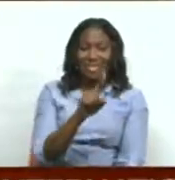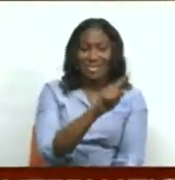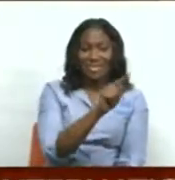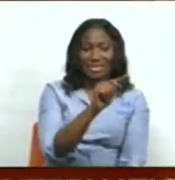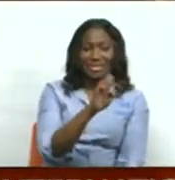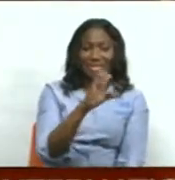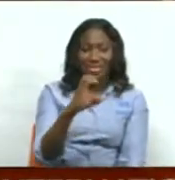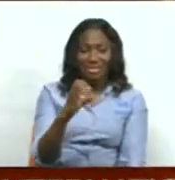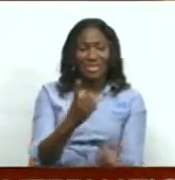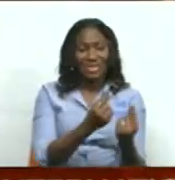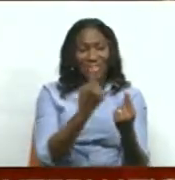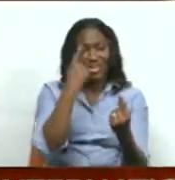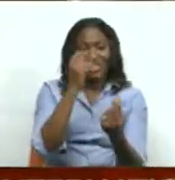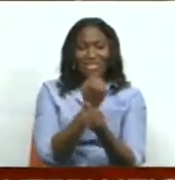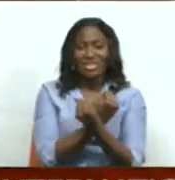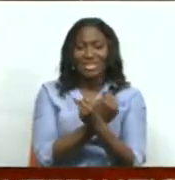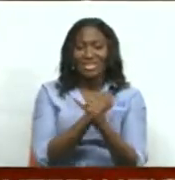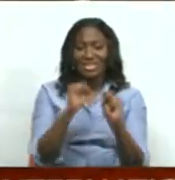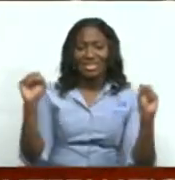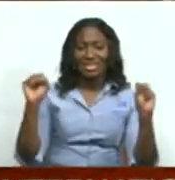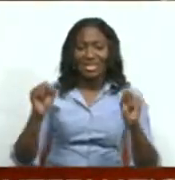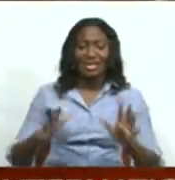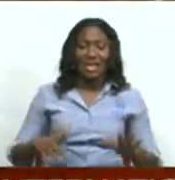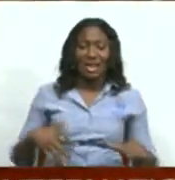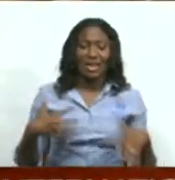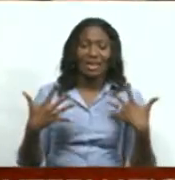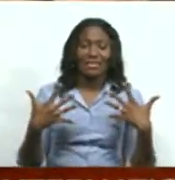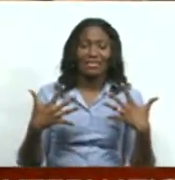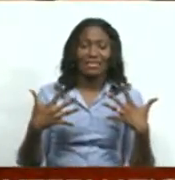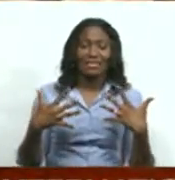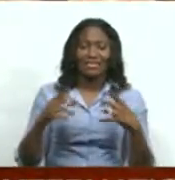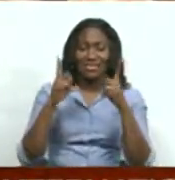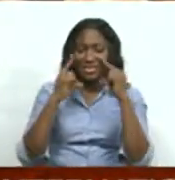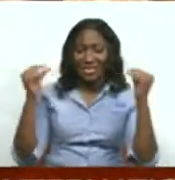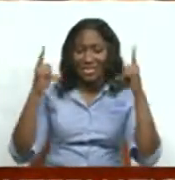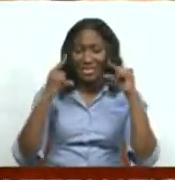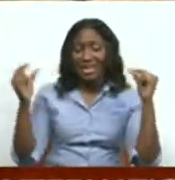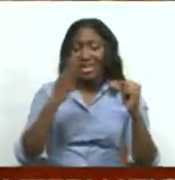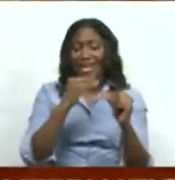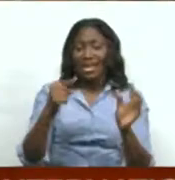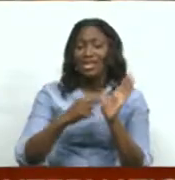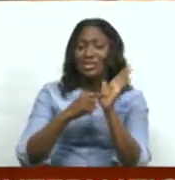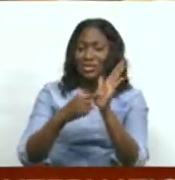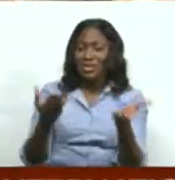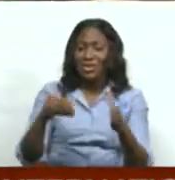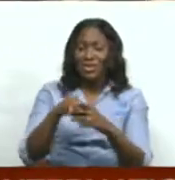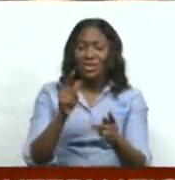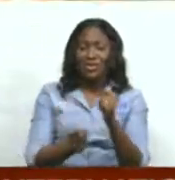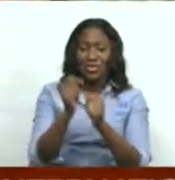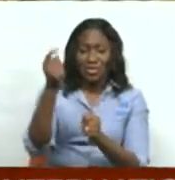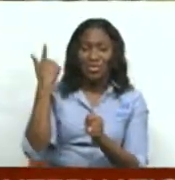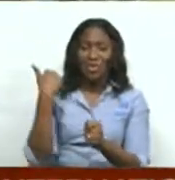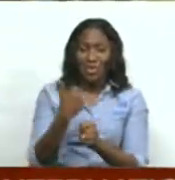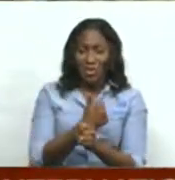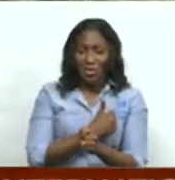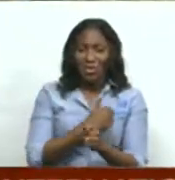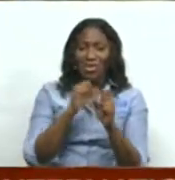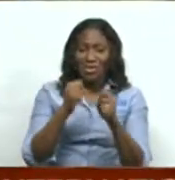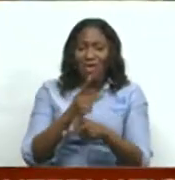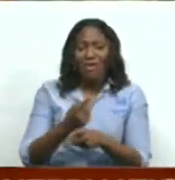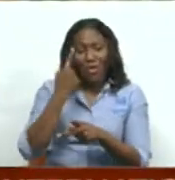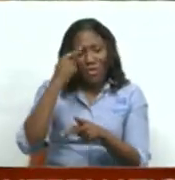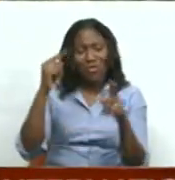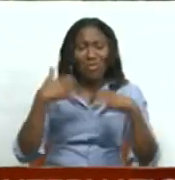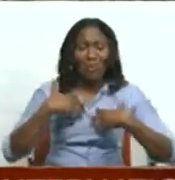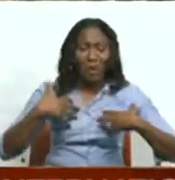they have done in saving the life of this pet. And it shows that in Trinidad and Tobago, we do have a concern for